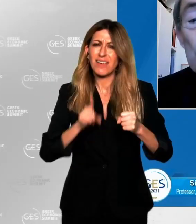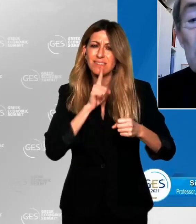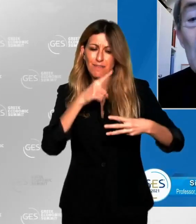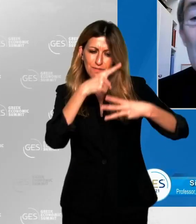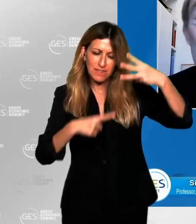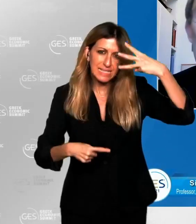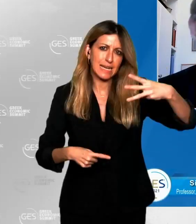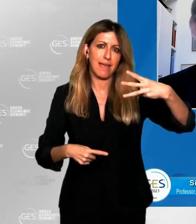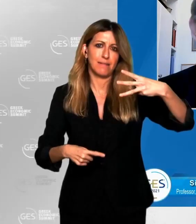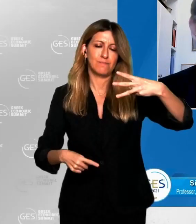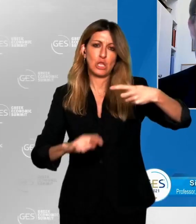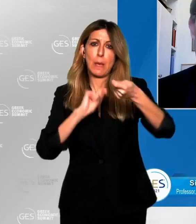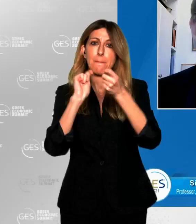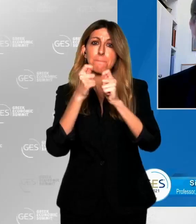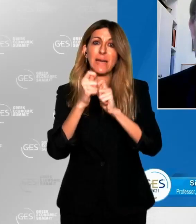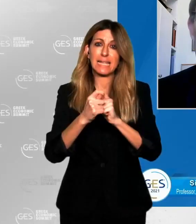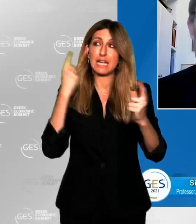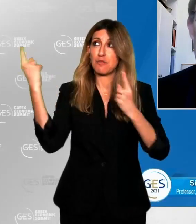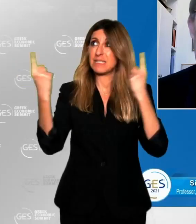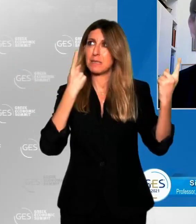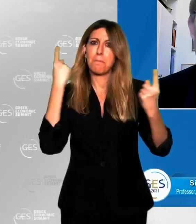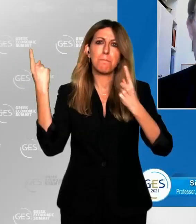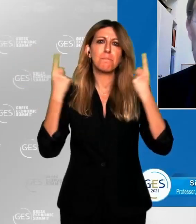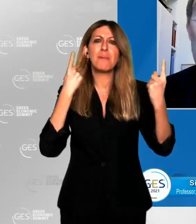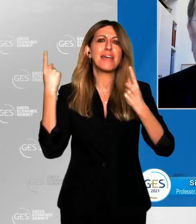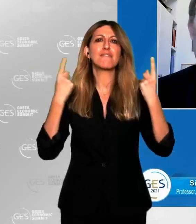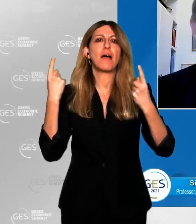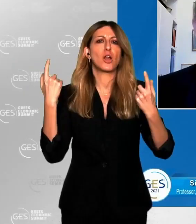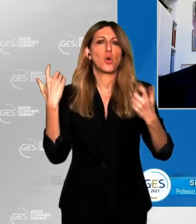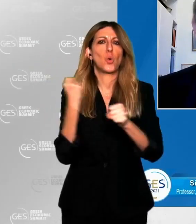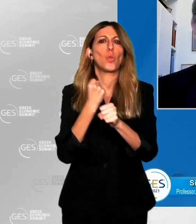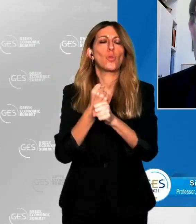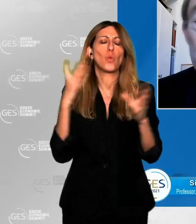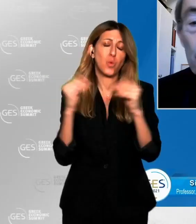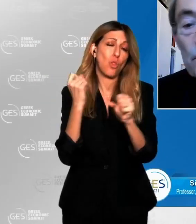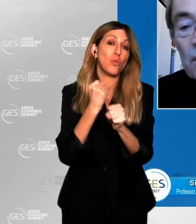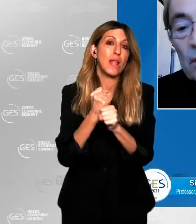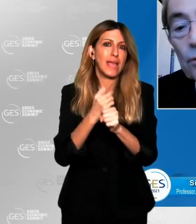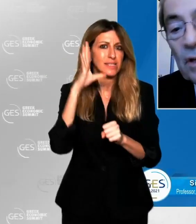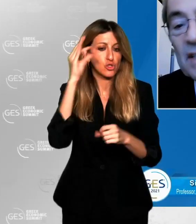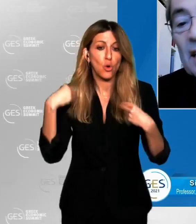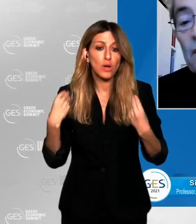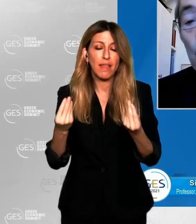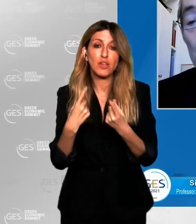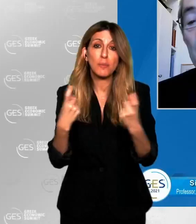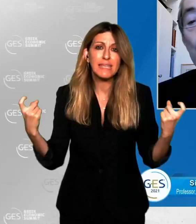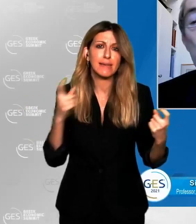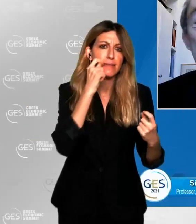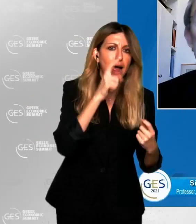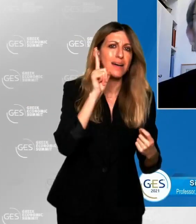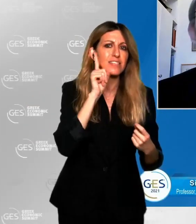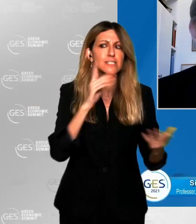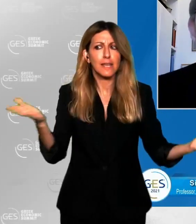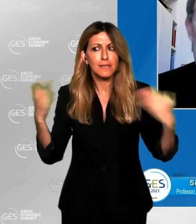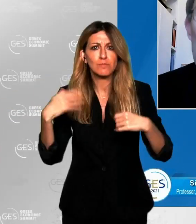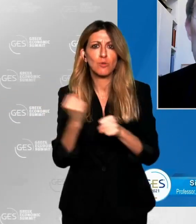labor force, and encourage better education at all levels. We make proposals to give incentives to companies to